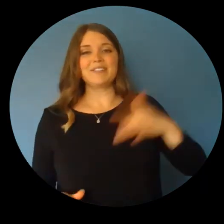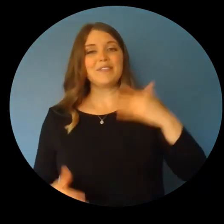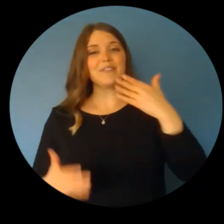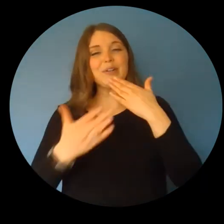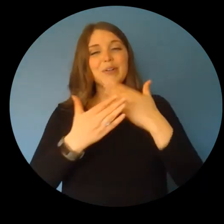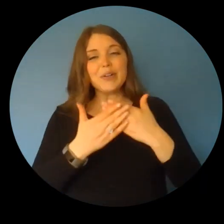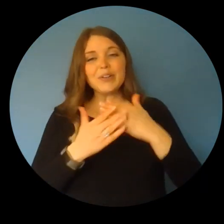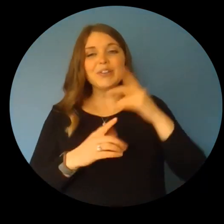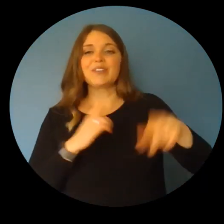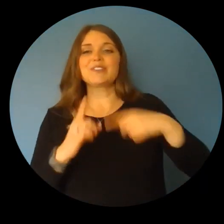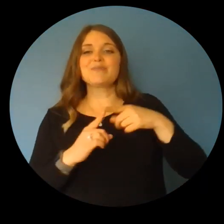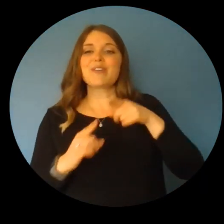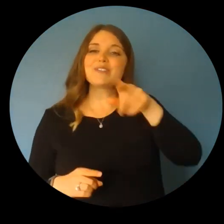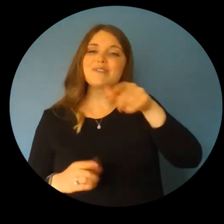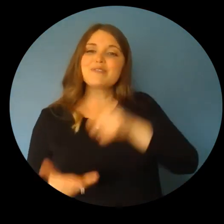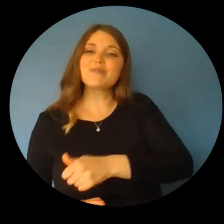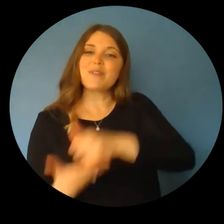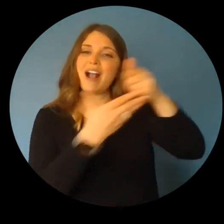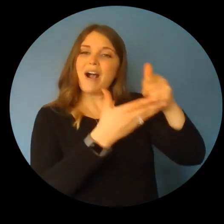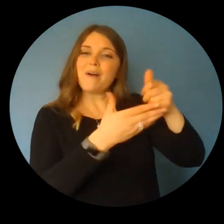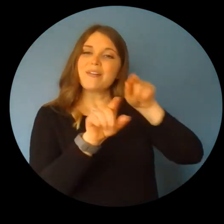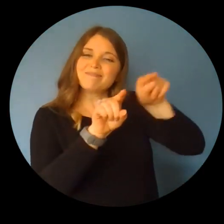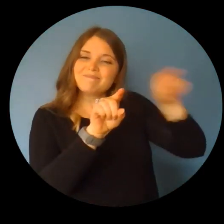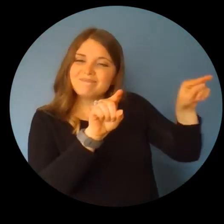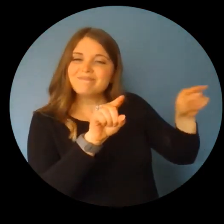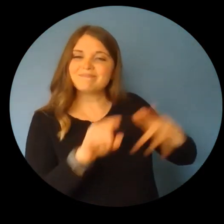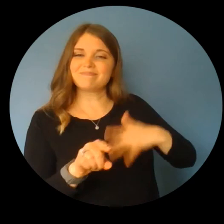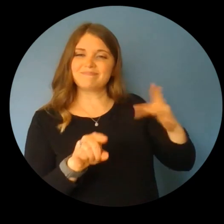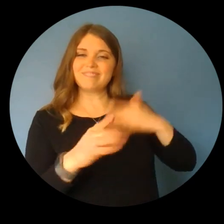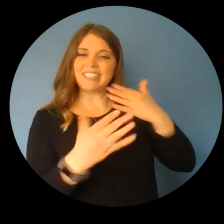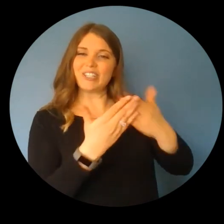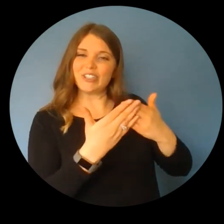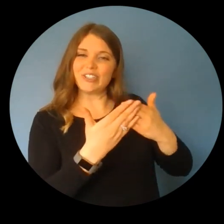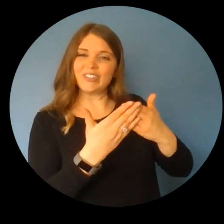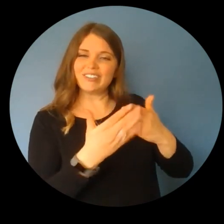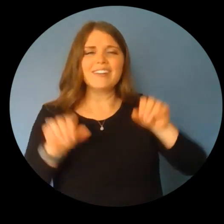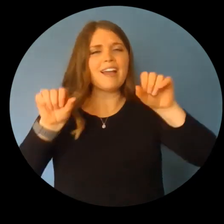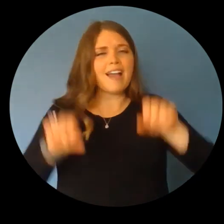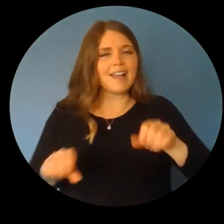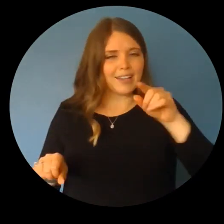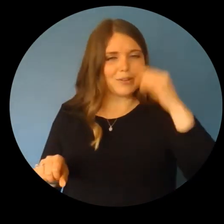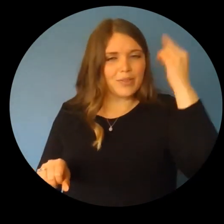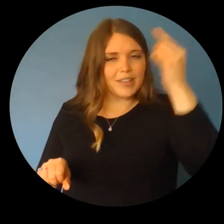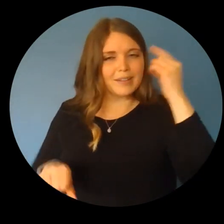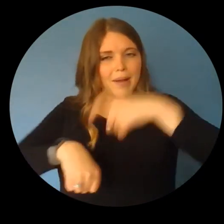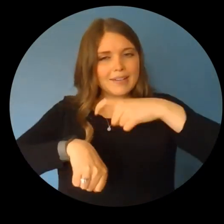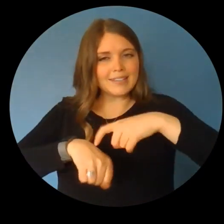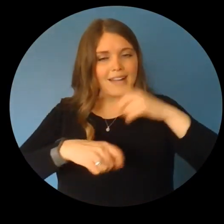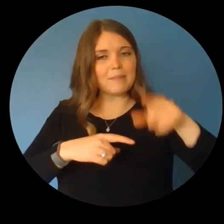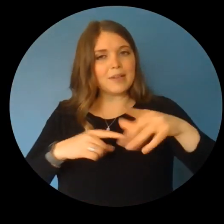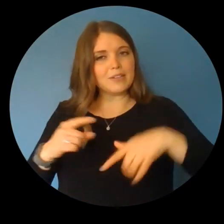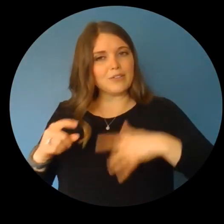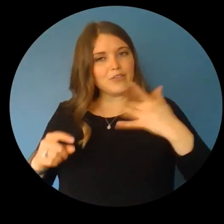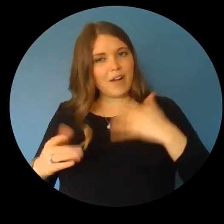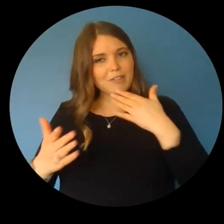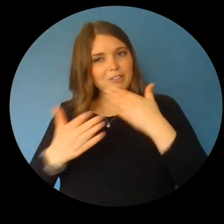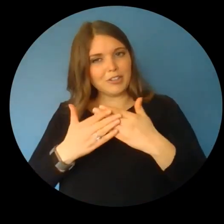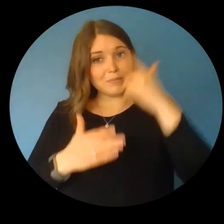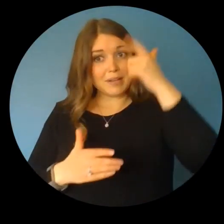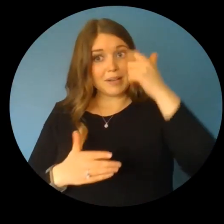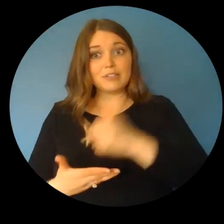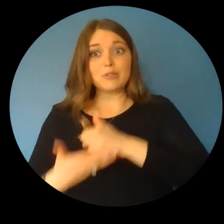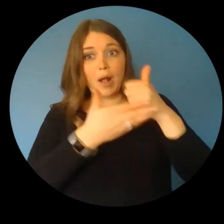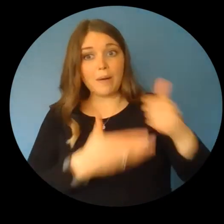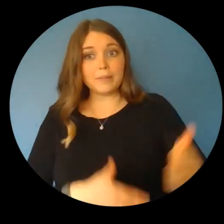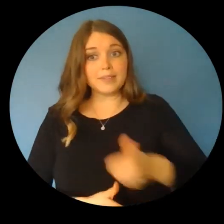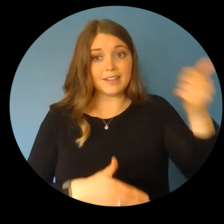help others feel good. Can you think of a time when you felt good because you helped somebody else? Yeah, it works both ways,